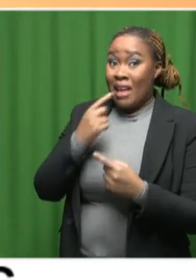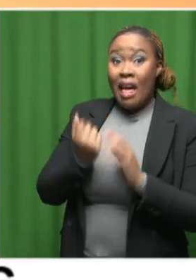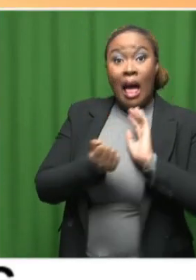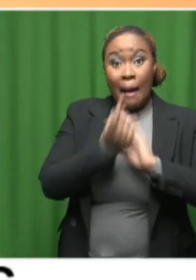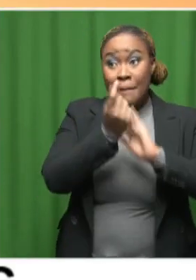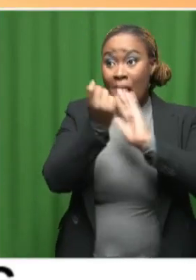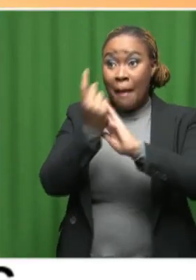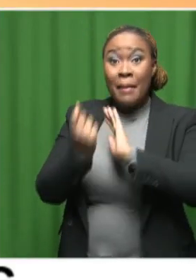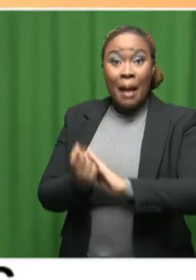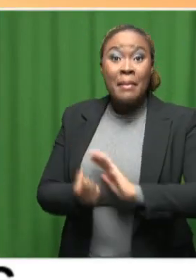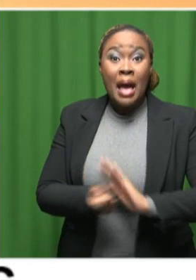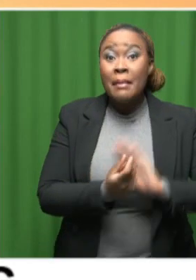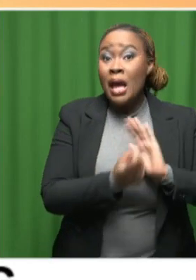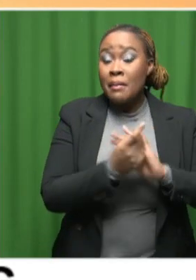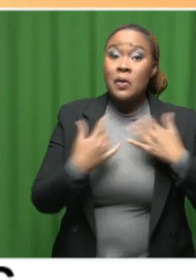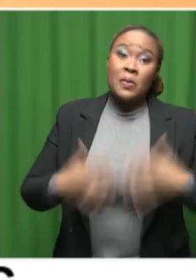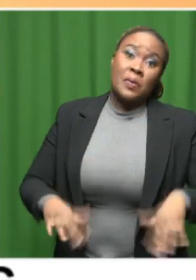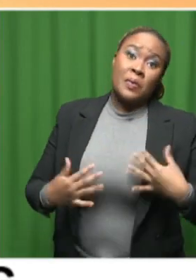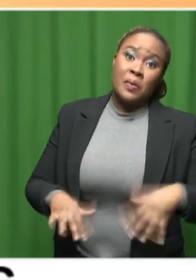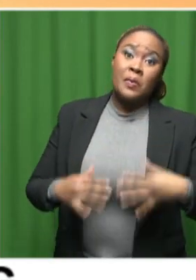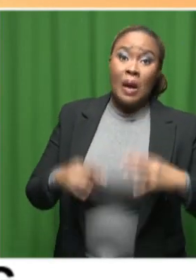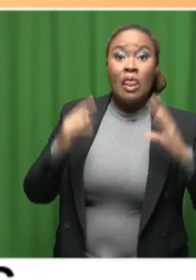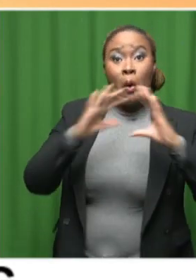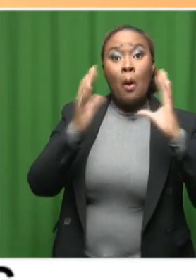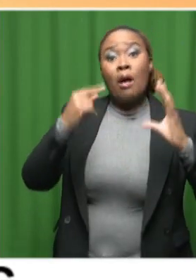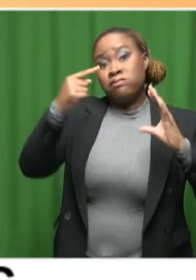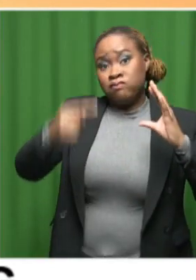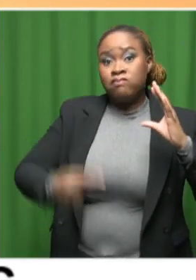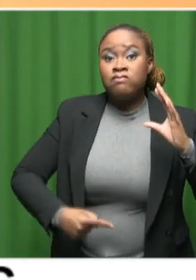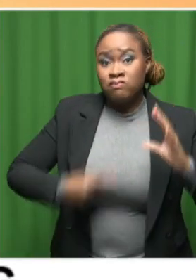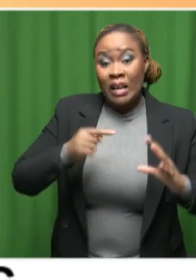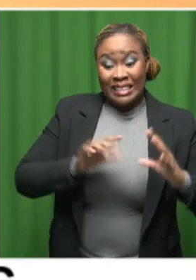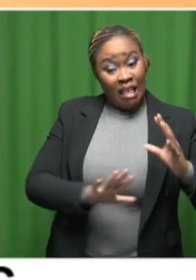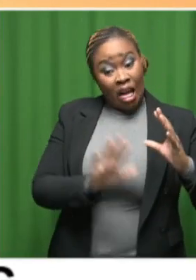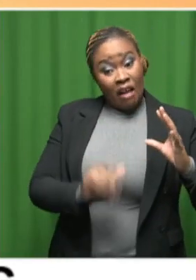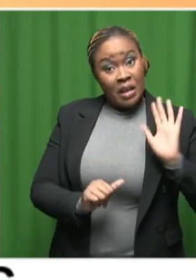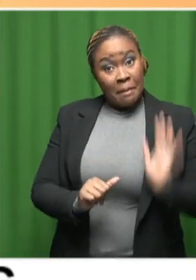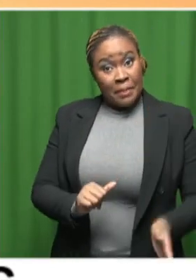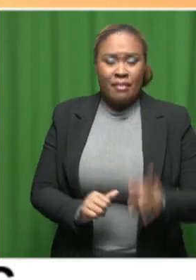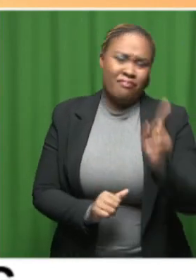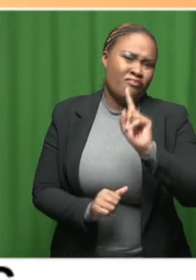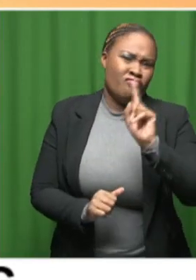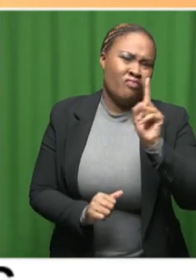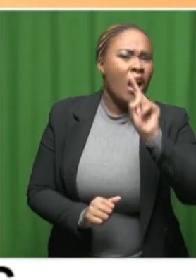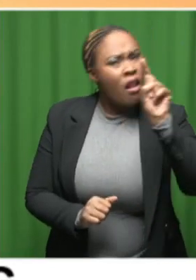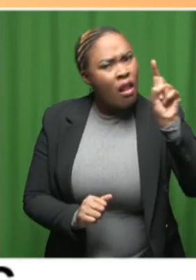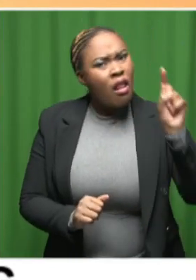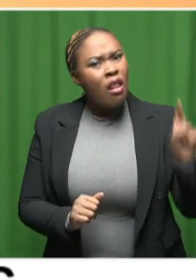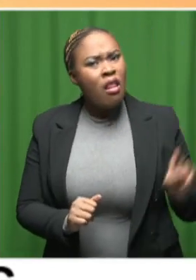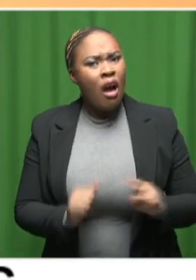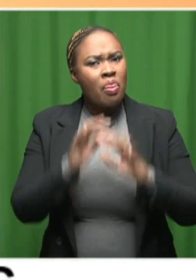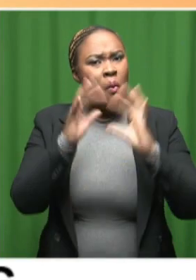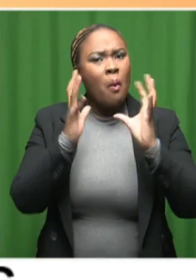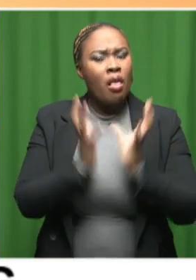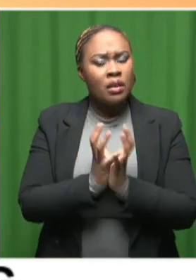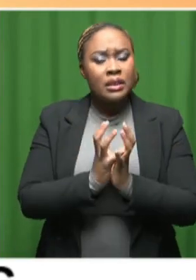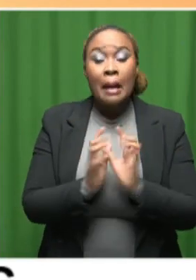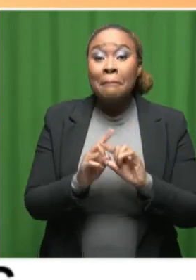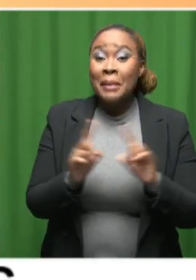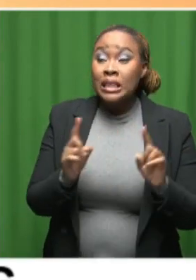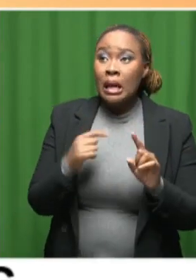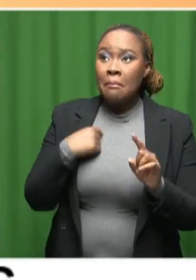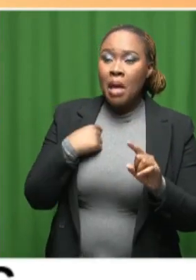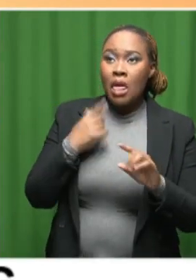cases. So it's not only South African patients that face this, it's all over the world. And the truth is, it is very difficult to know